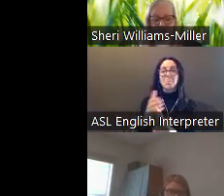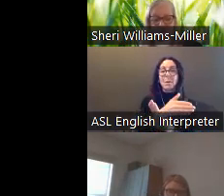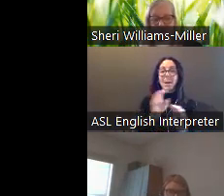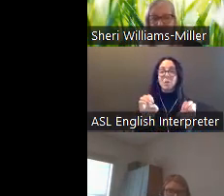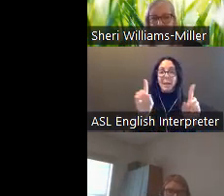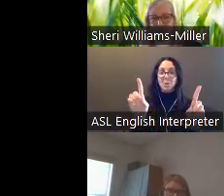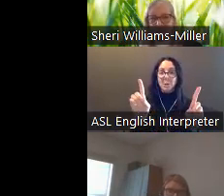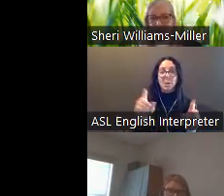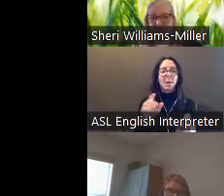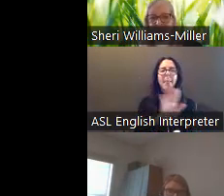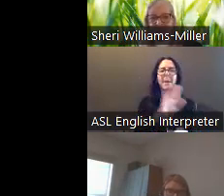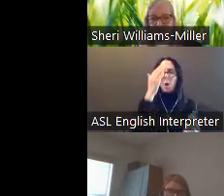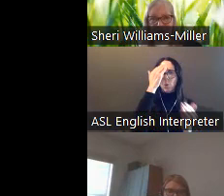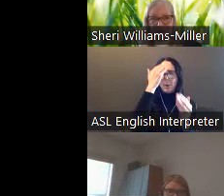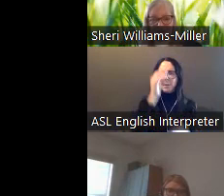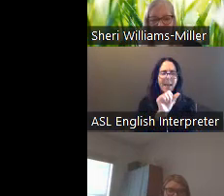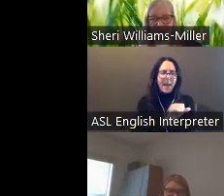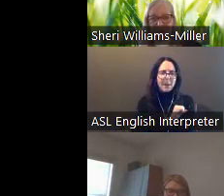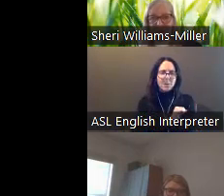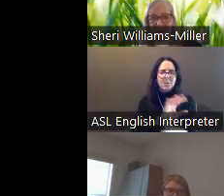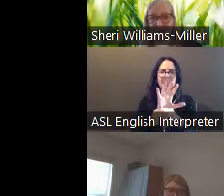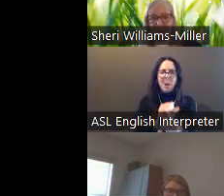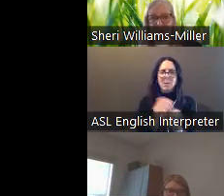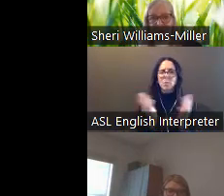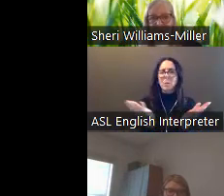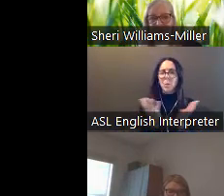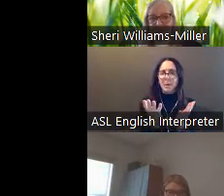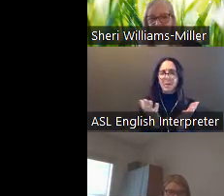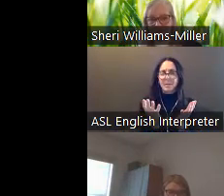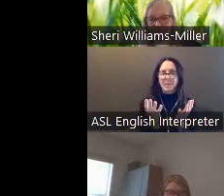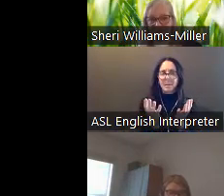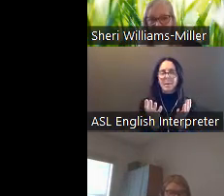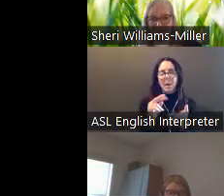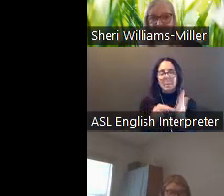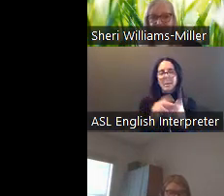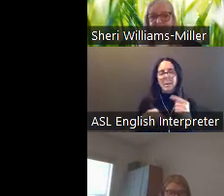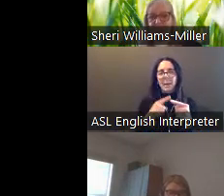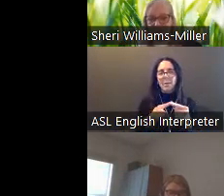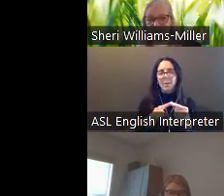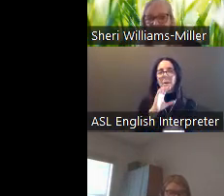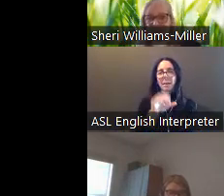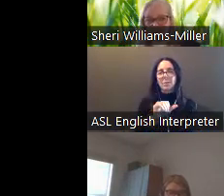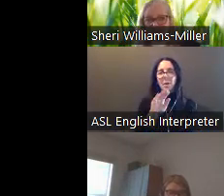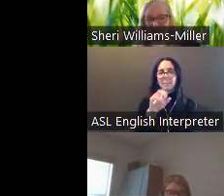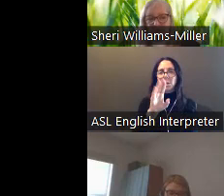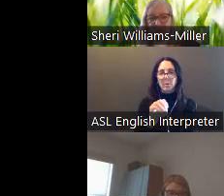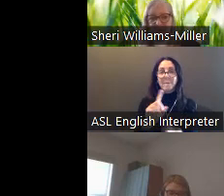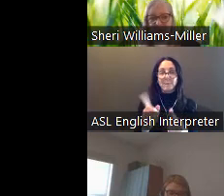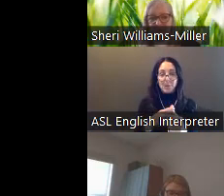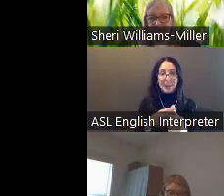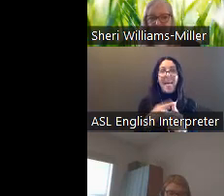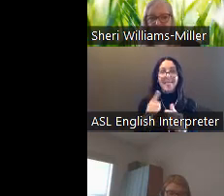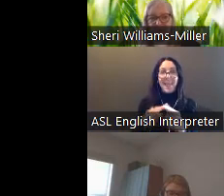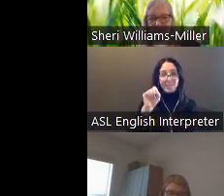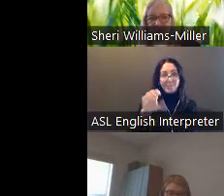pre-education awareness, attitudes, and practice regarding elder abuse before receiving education